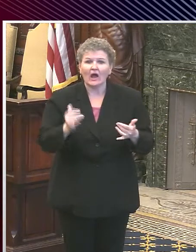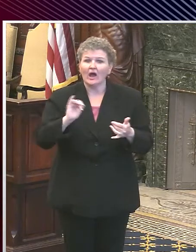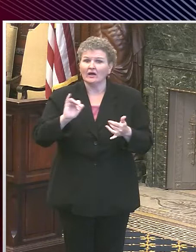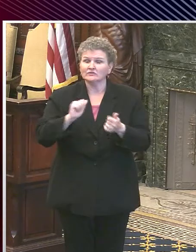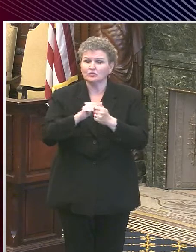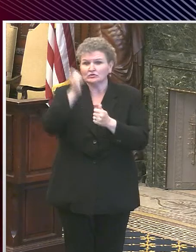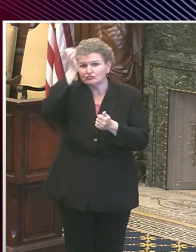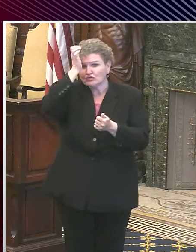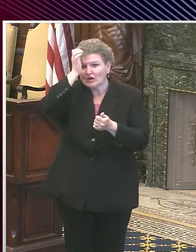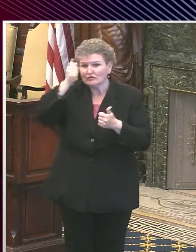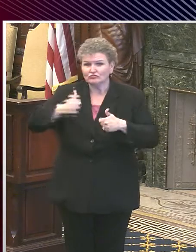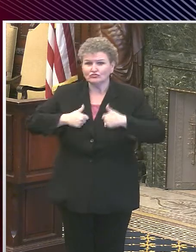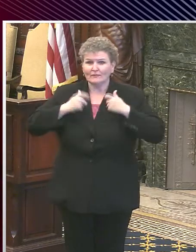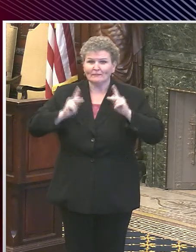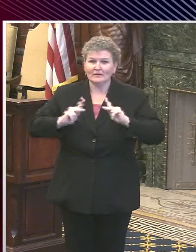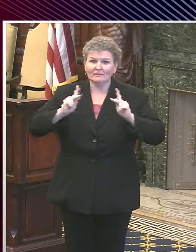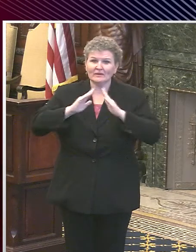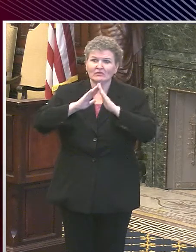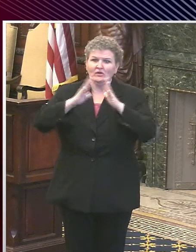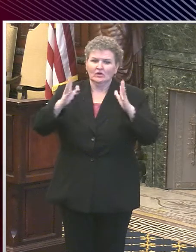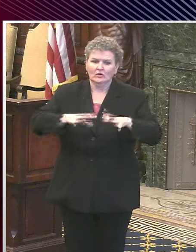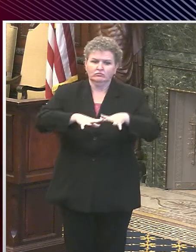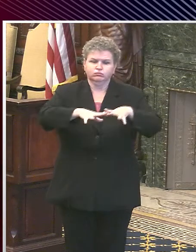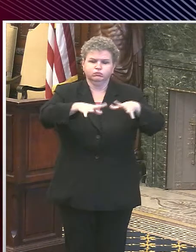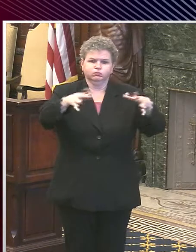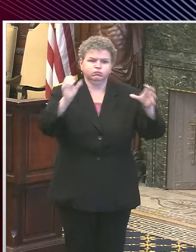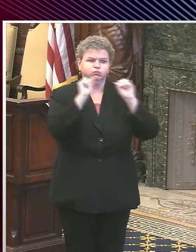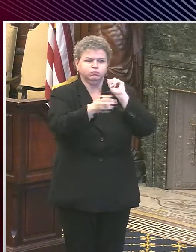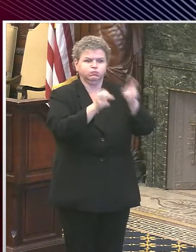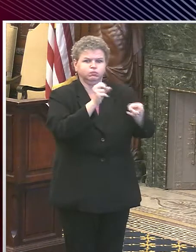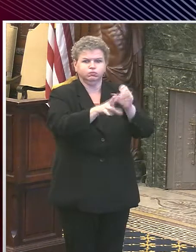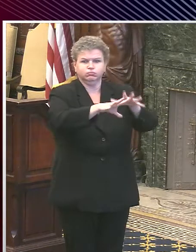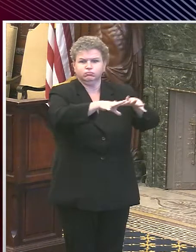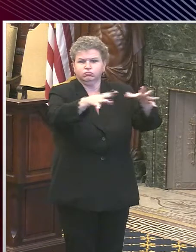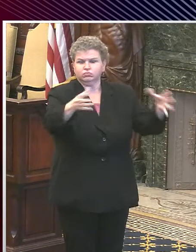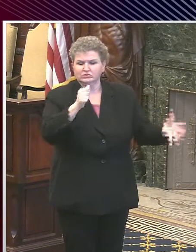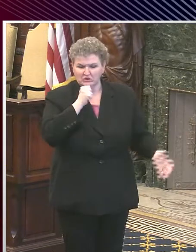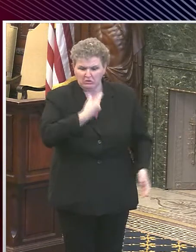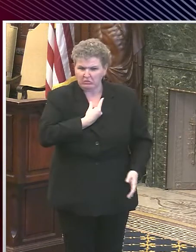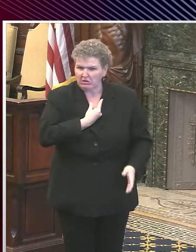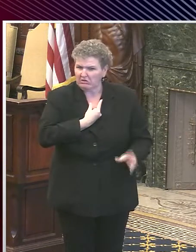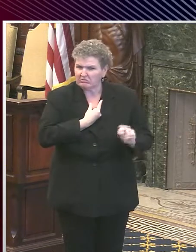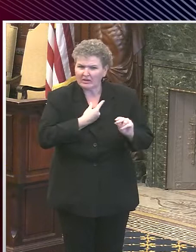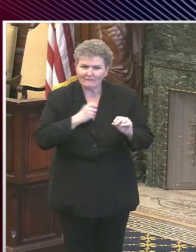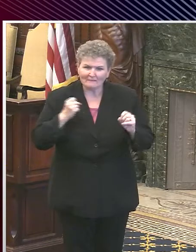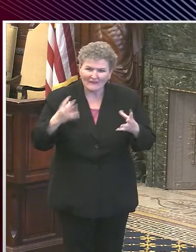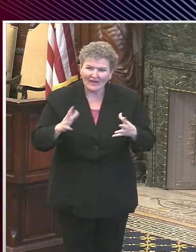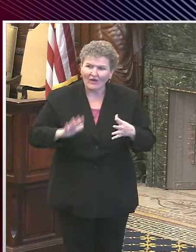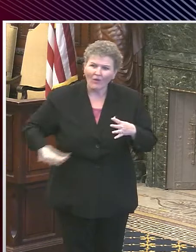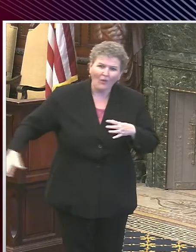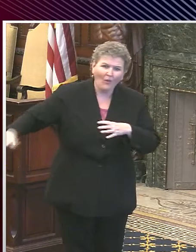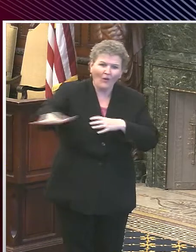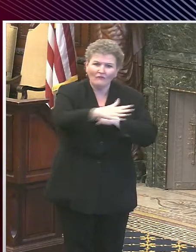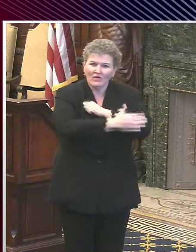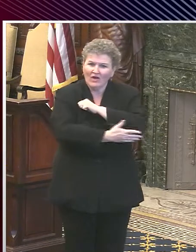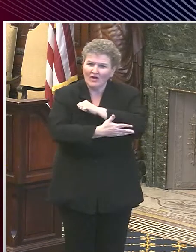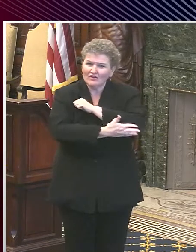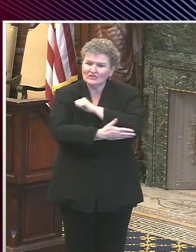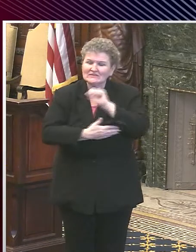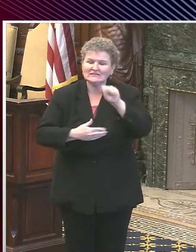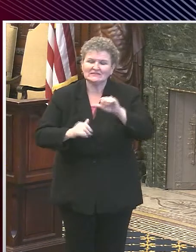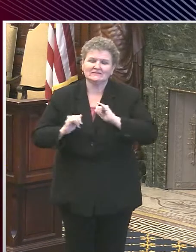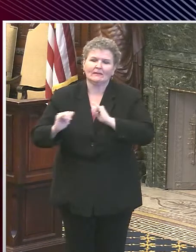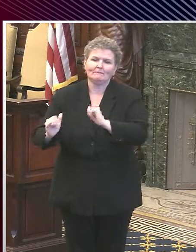residential trash collection. And this is consistent with other cities have been experiencing across the nation. Many other cities have had to alter their